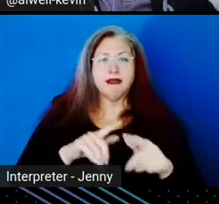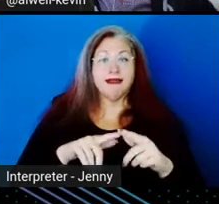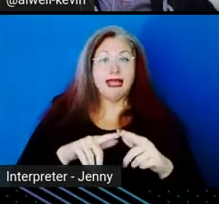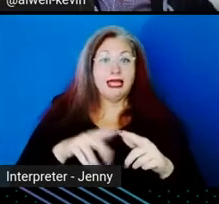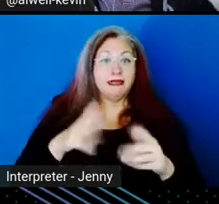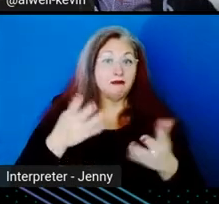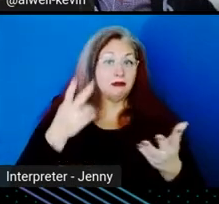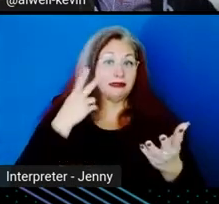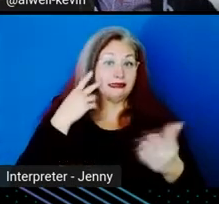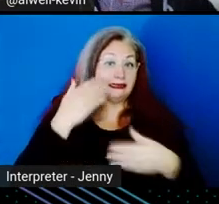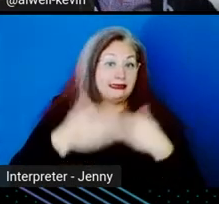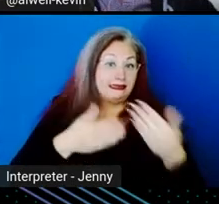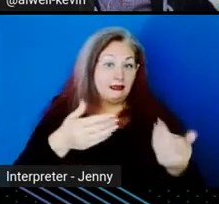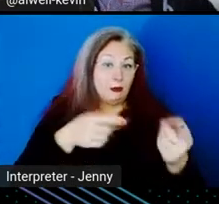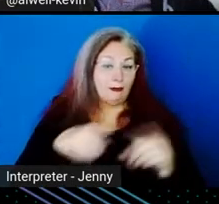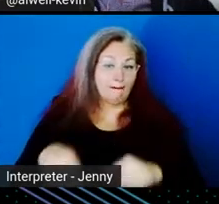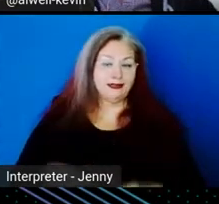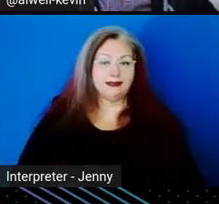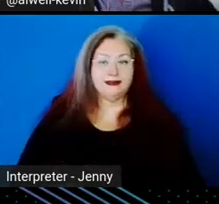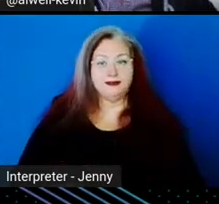goes.